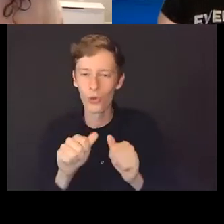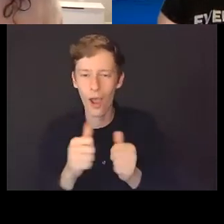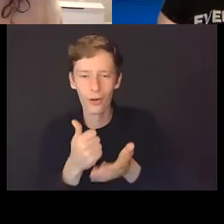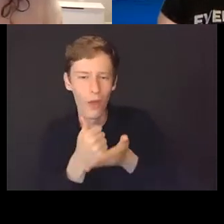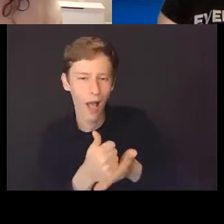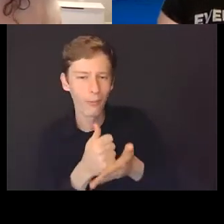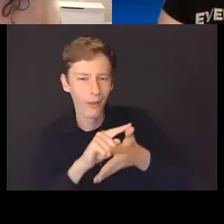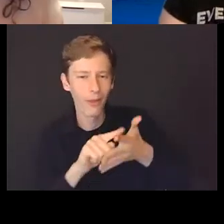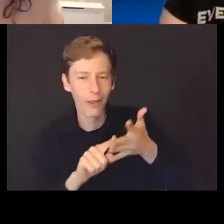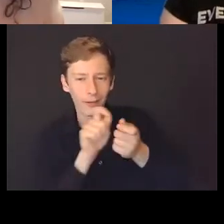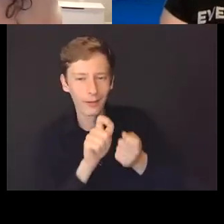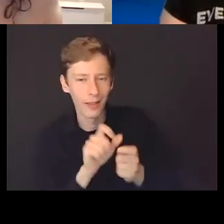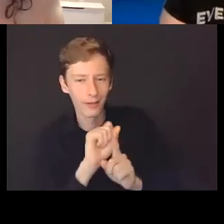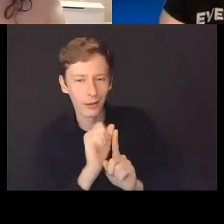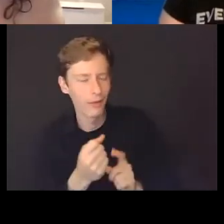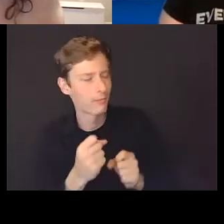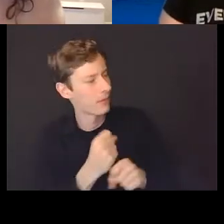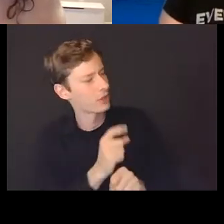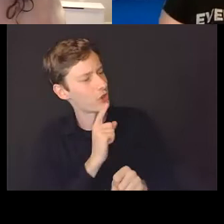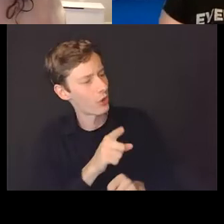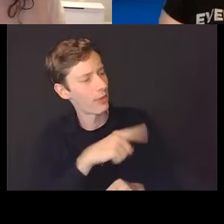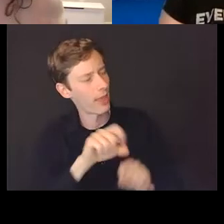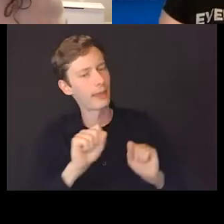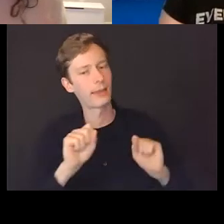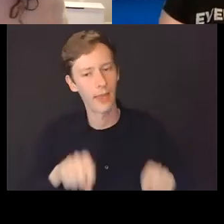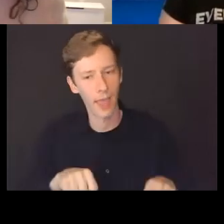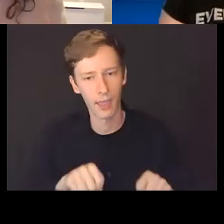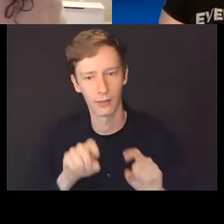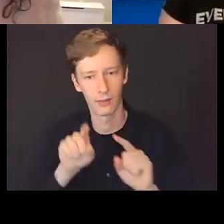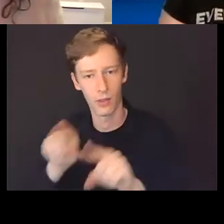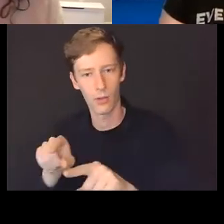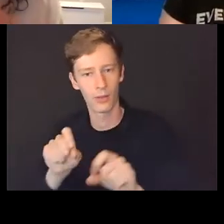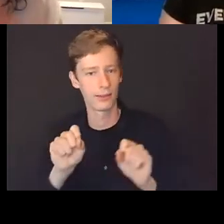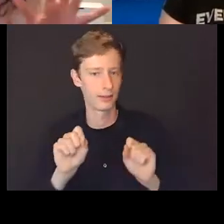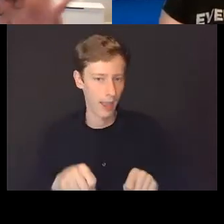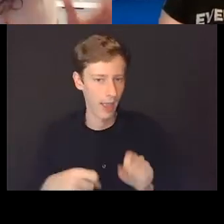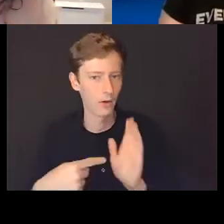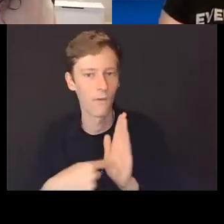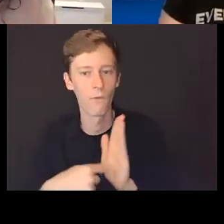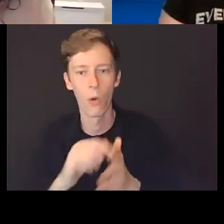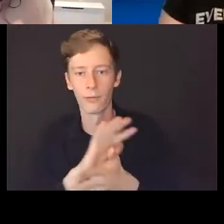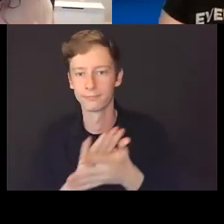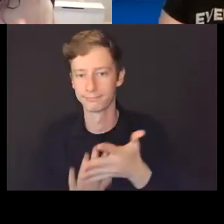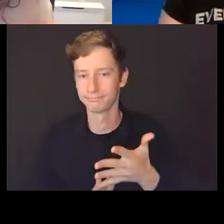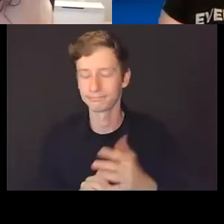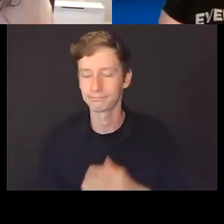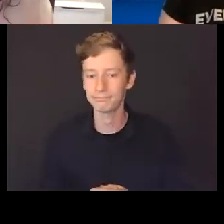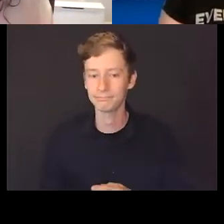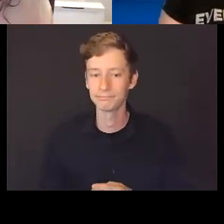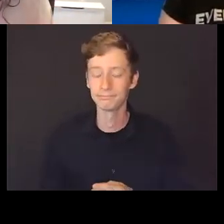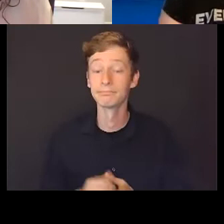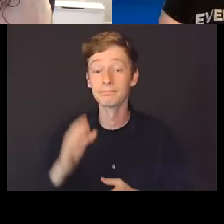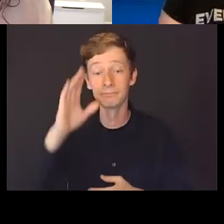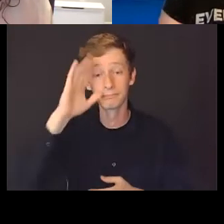to abortion, as well as the care that they deserve when receiving or trying to get one. And so I know a lot of folks, again, have seen a lot